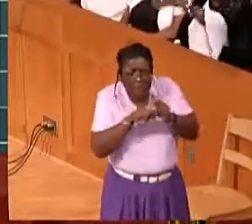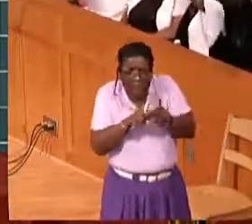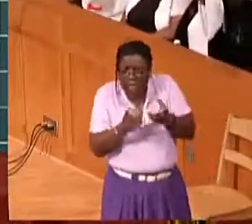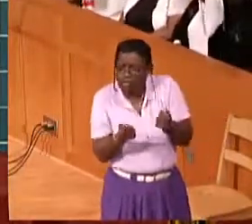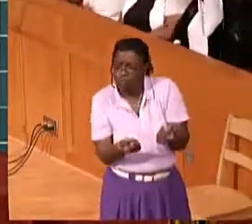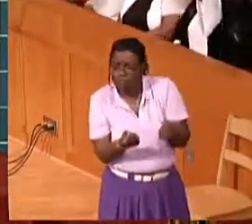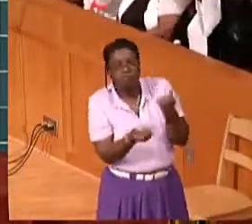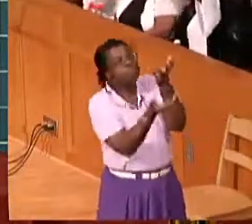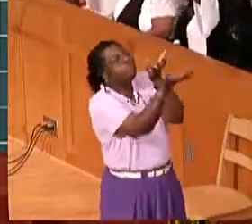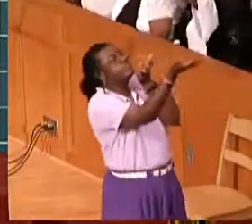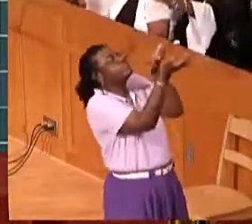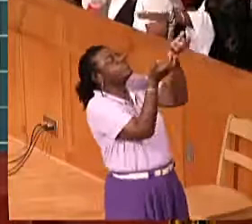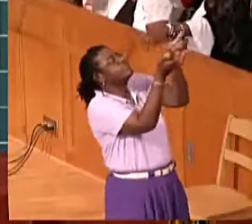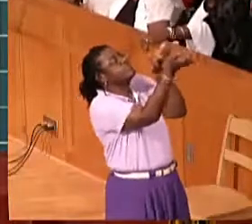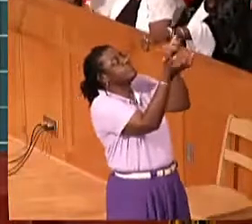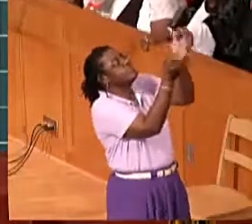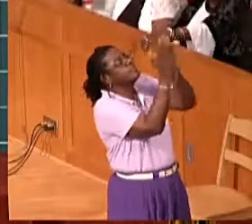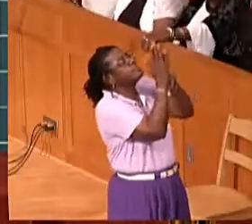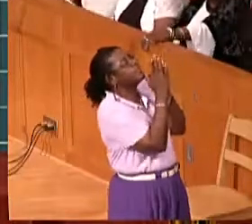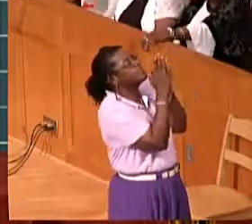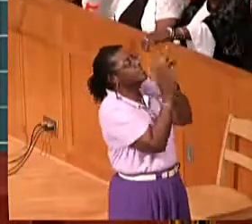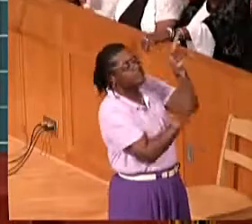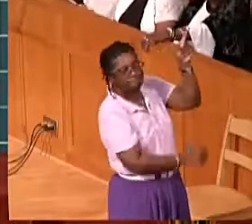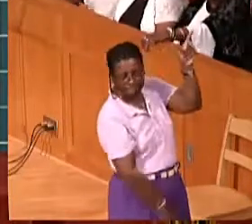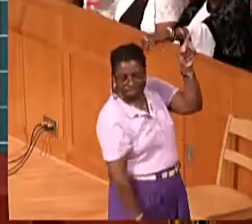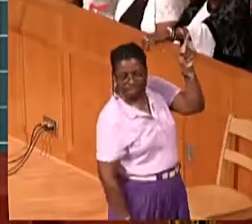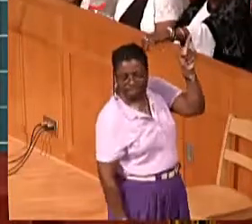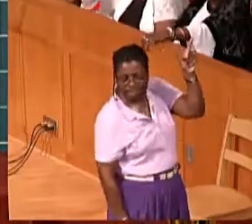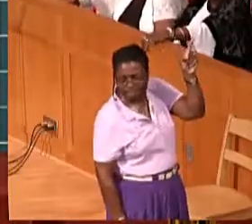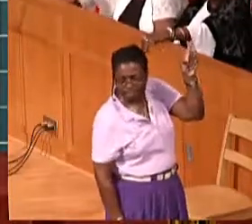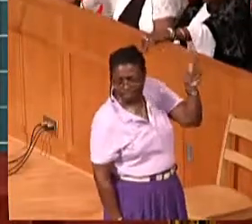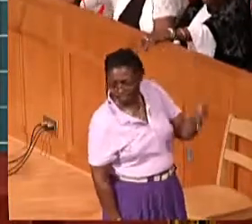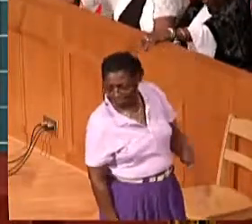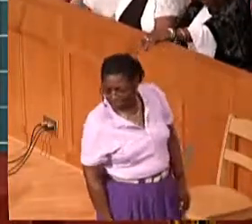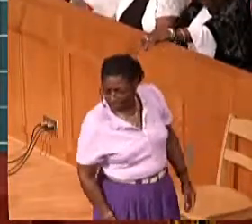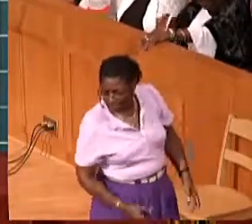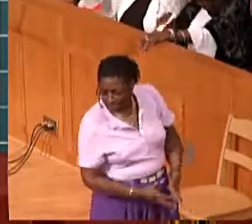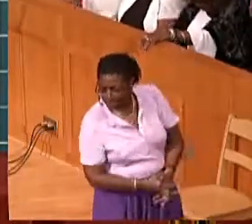it. Oh, God. I don't care.